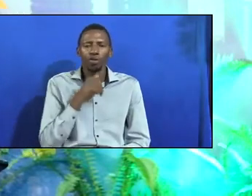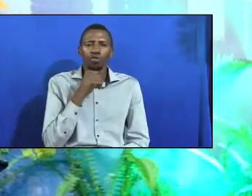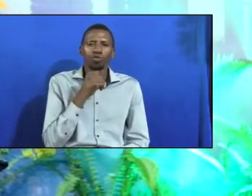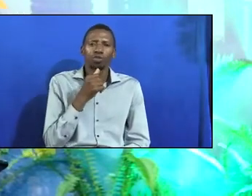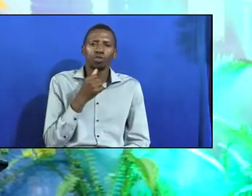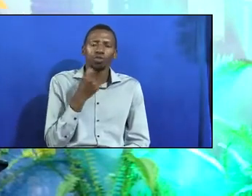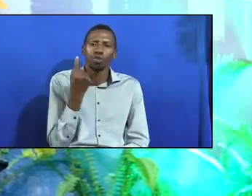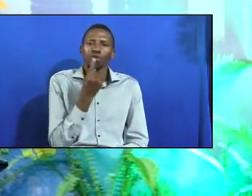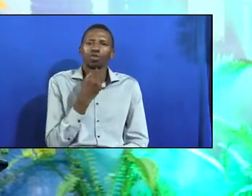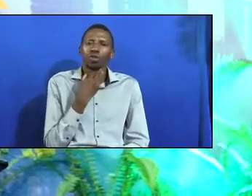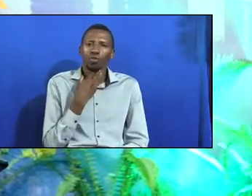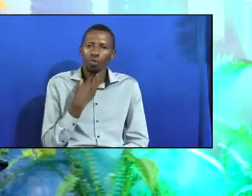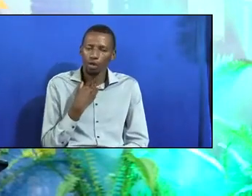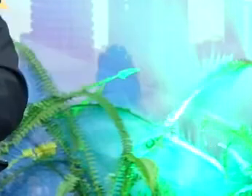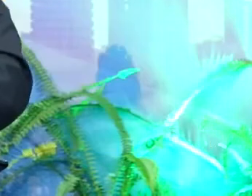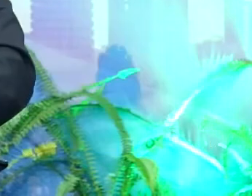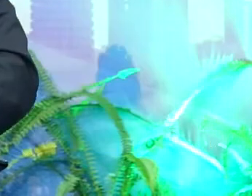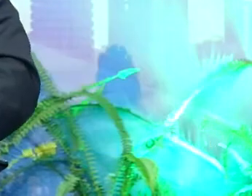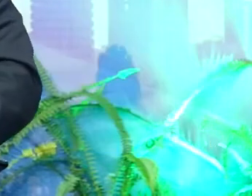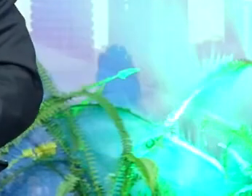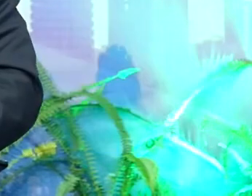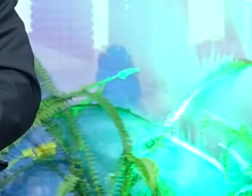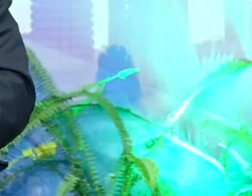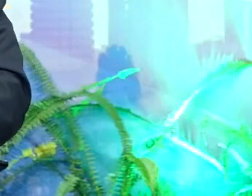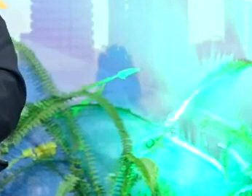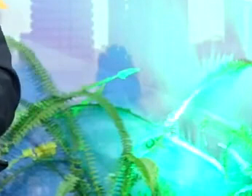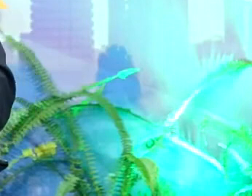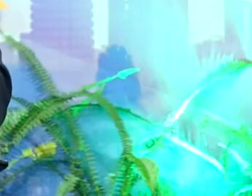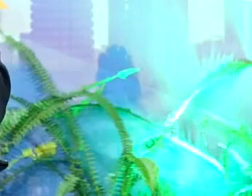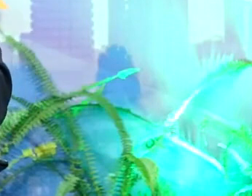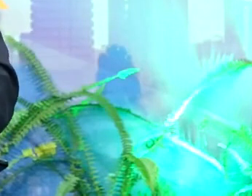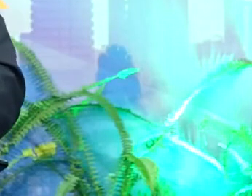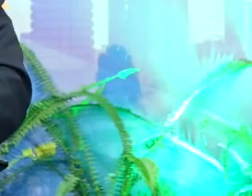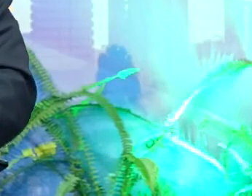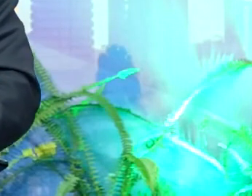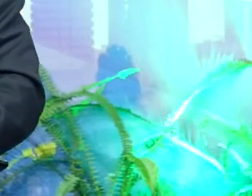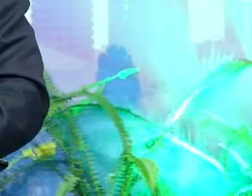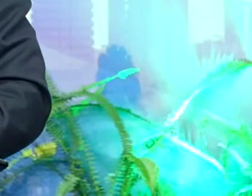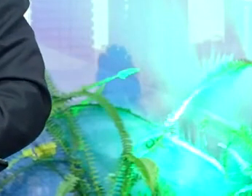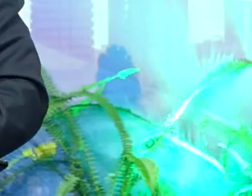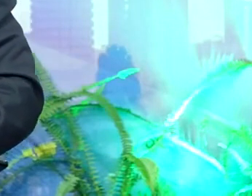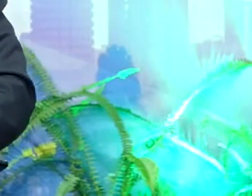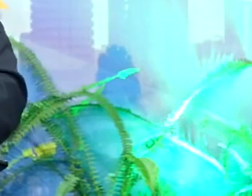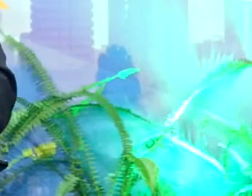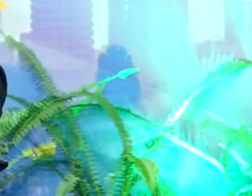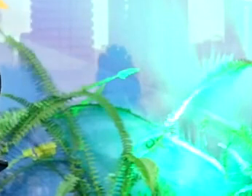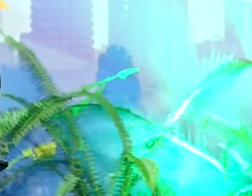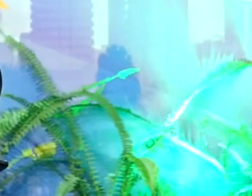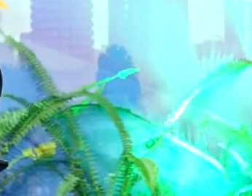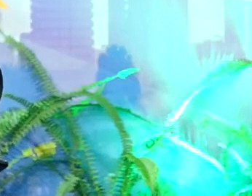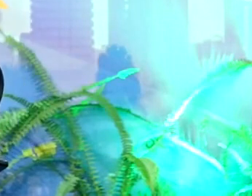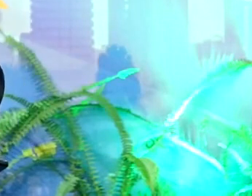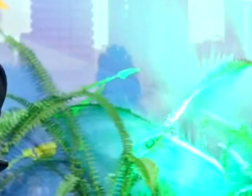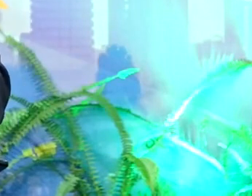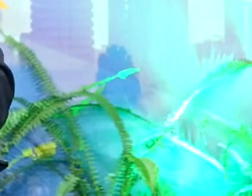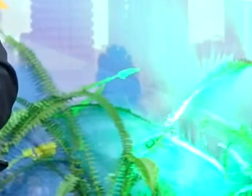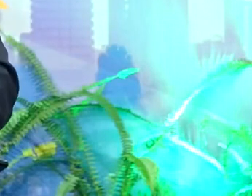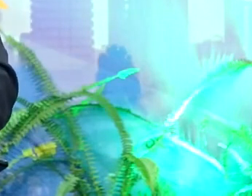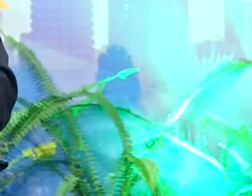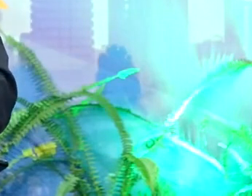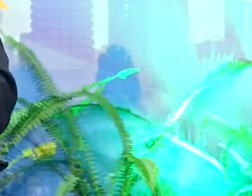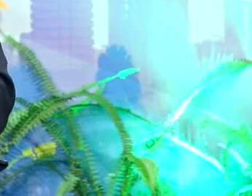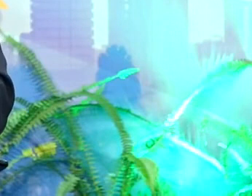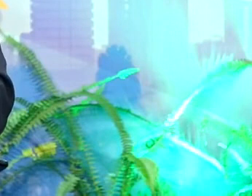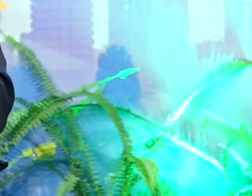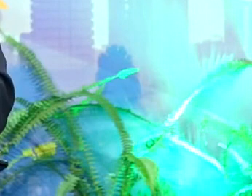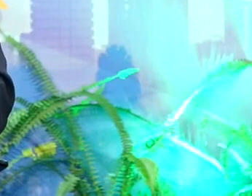church member. I want the power of God to deliver me from every form of sin. I'm a preacher, but my hand is up. For sure, I